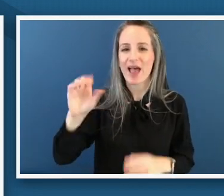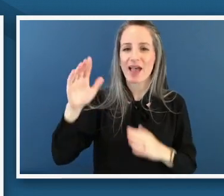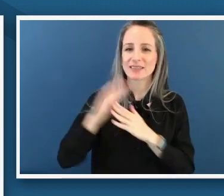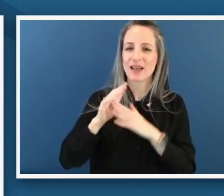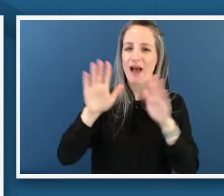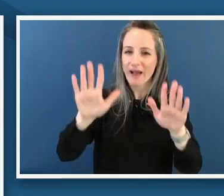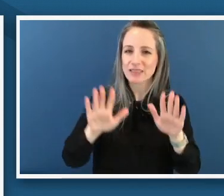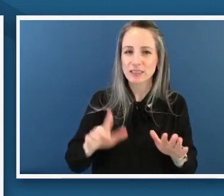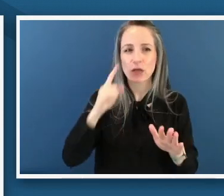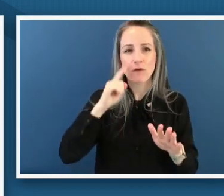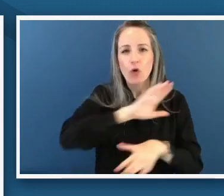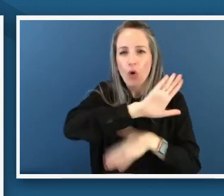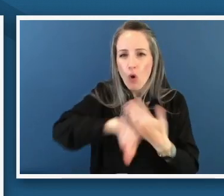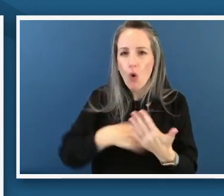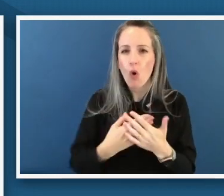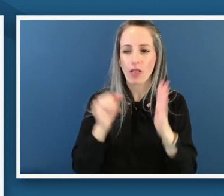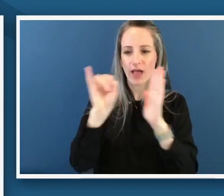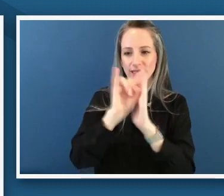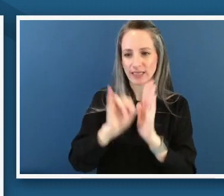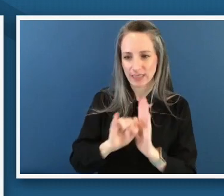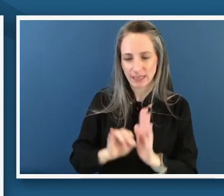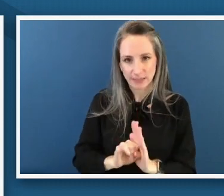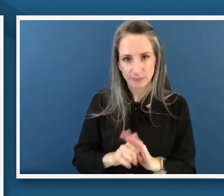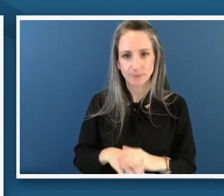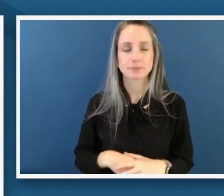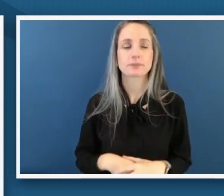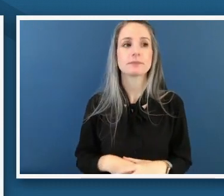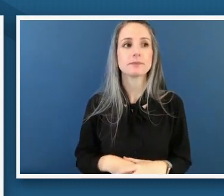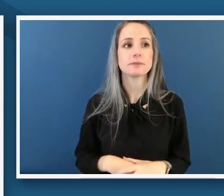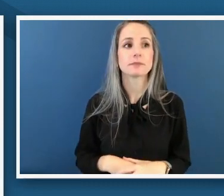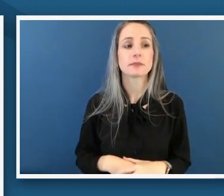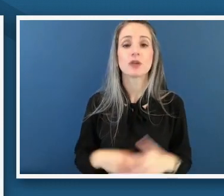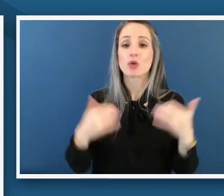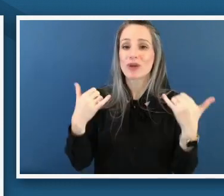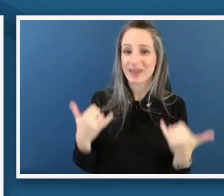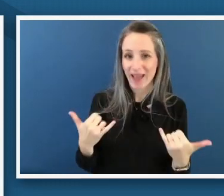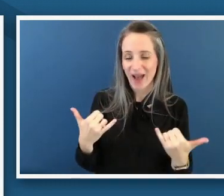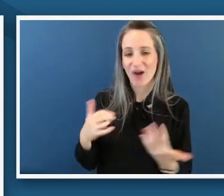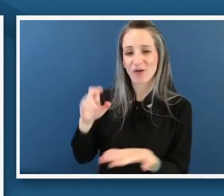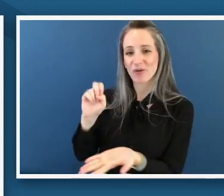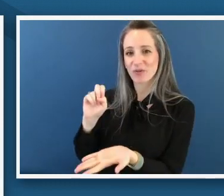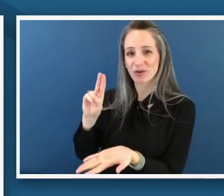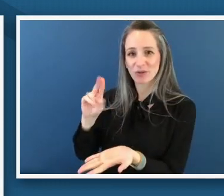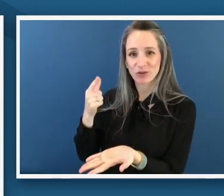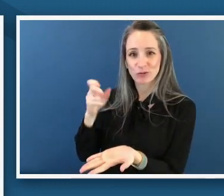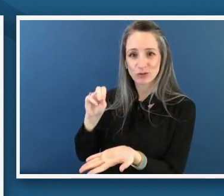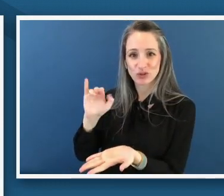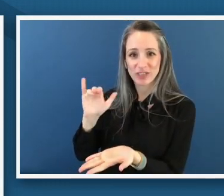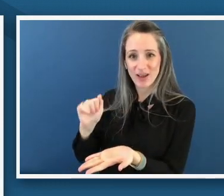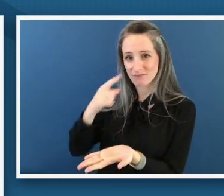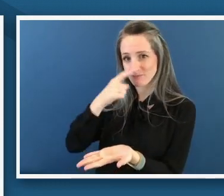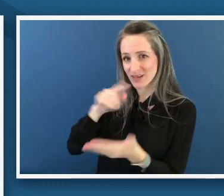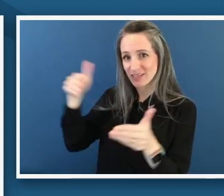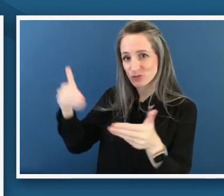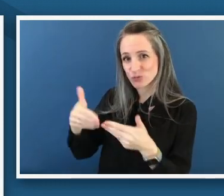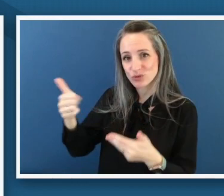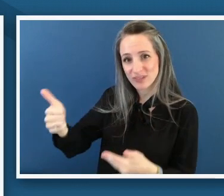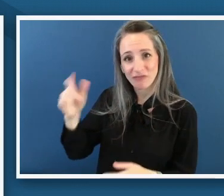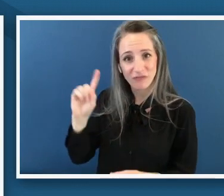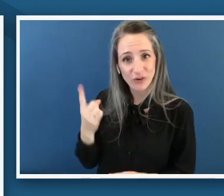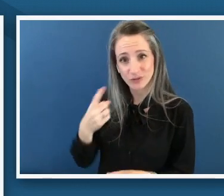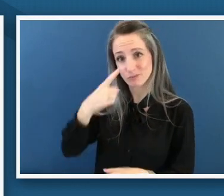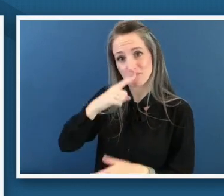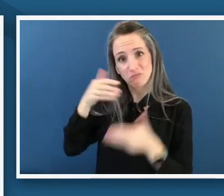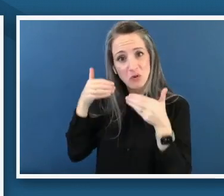of what we're going to be doing today. So right now, if you don't mind, I'm going to ask Eugenia to introduce herself first. Eugenia, do you mind going ahead and